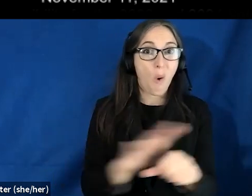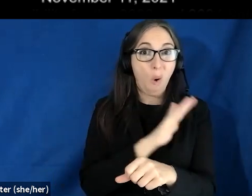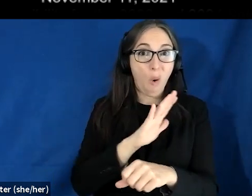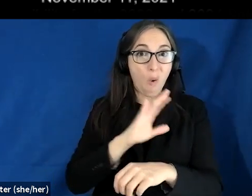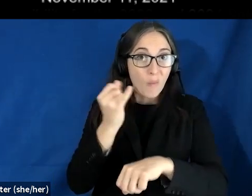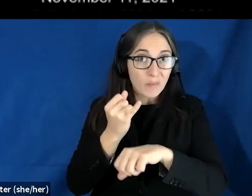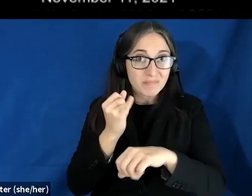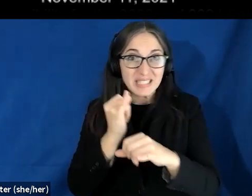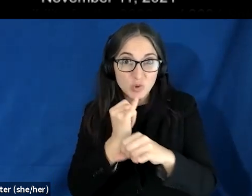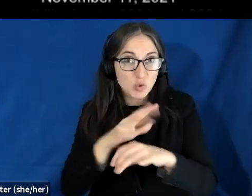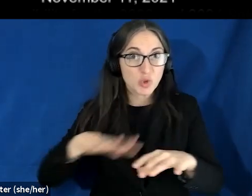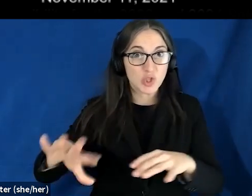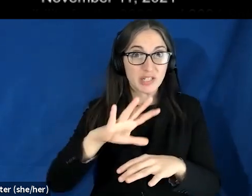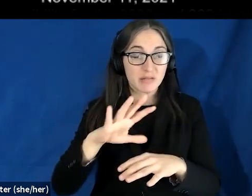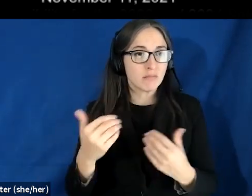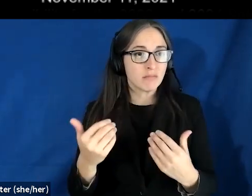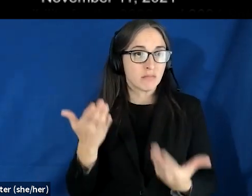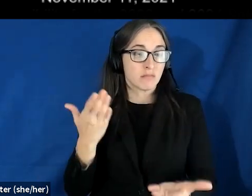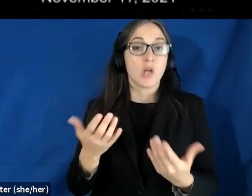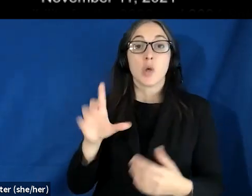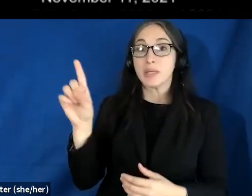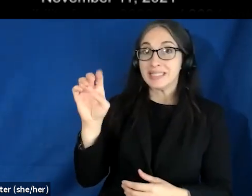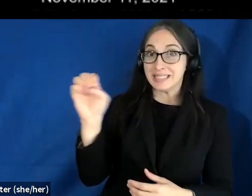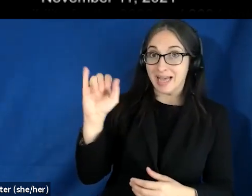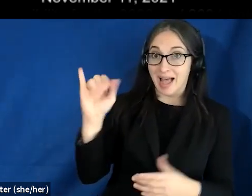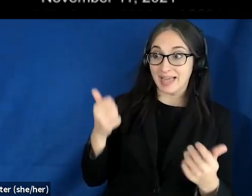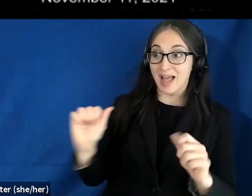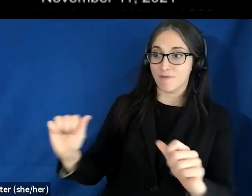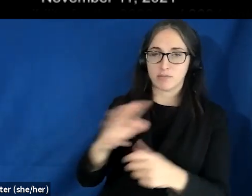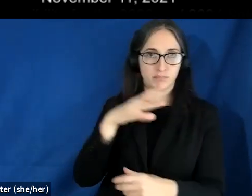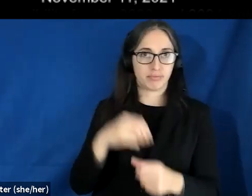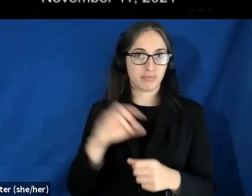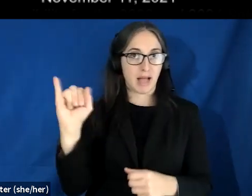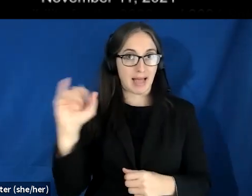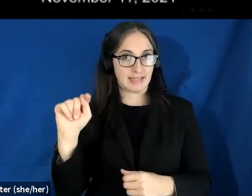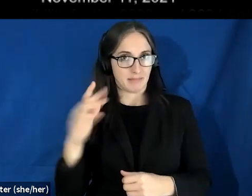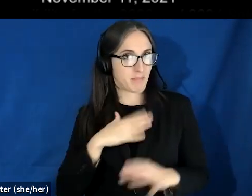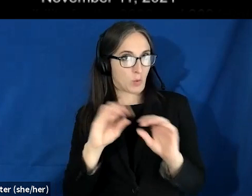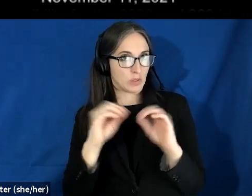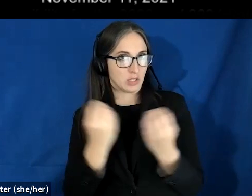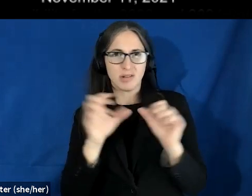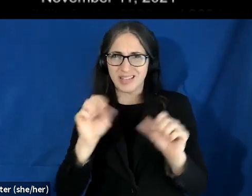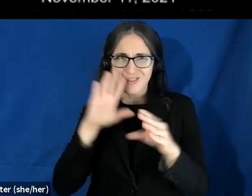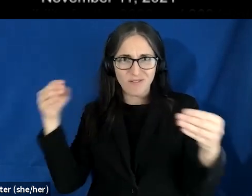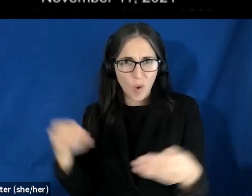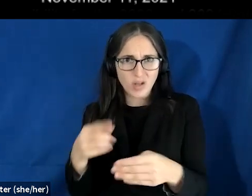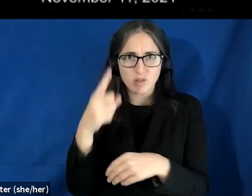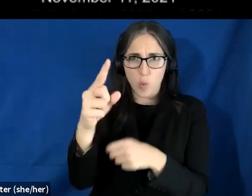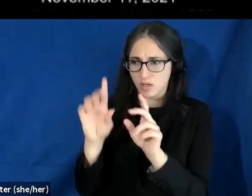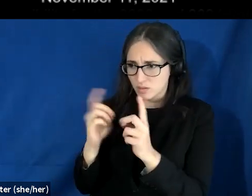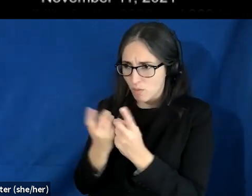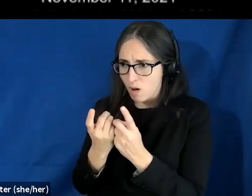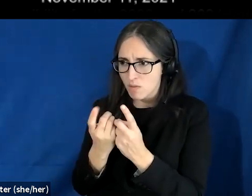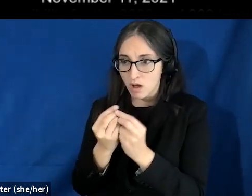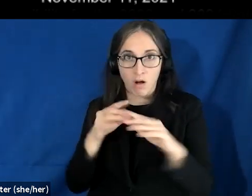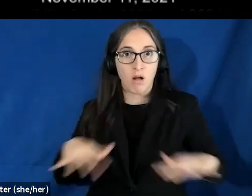the IT organization. We have a DEI effort within IT. And so I could just focus on that. Or you could focus on all instruction